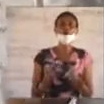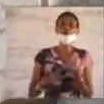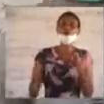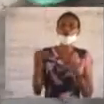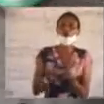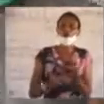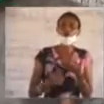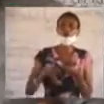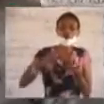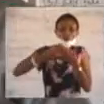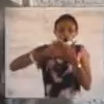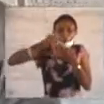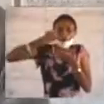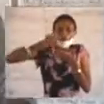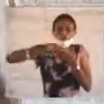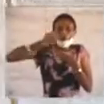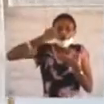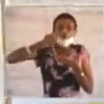For the footballer, for example,